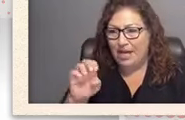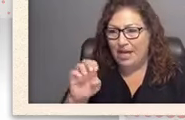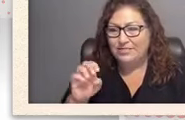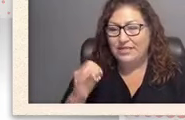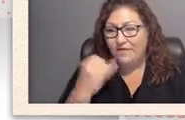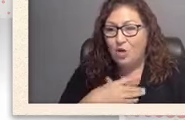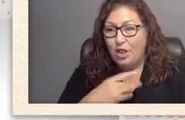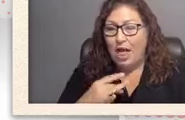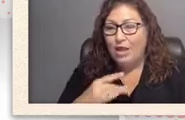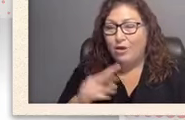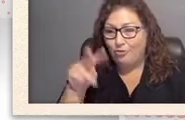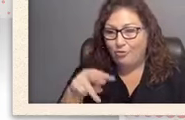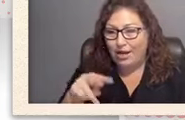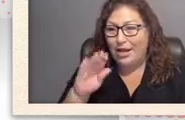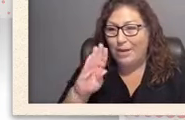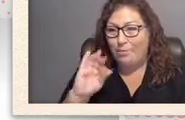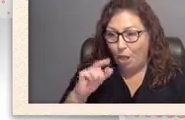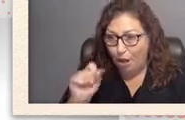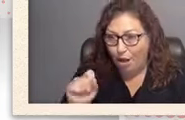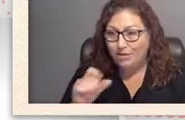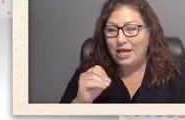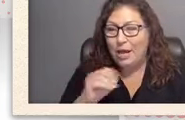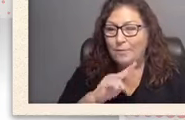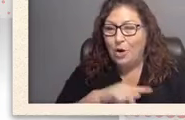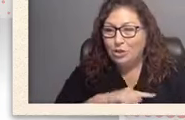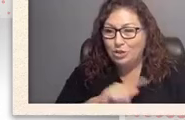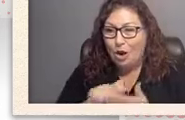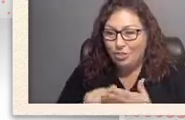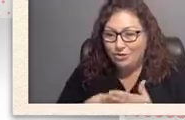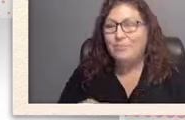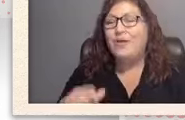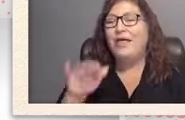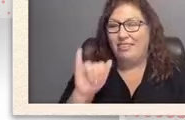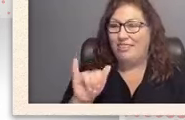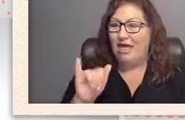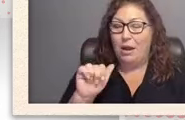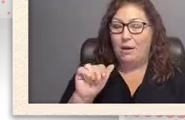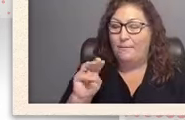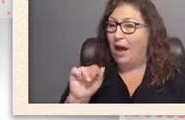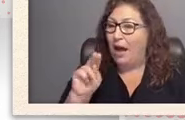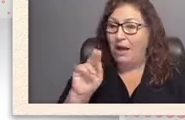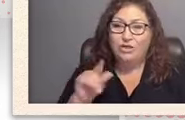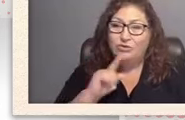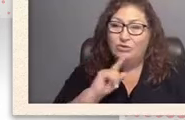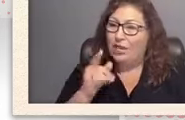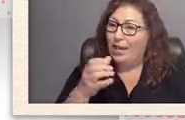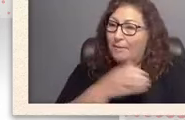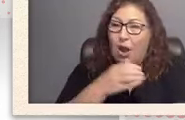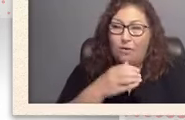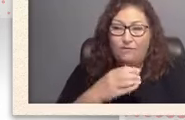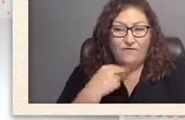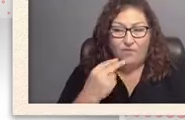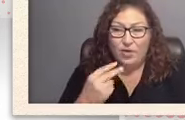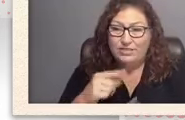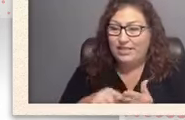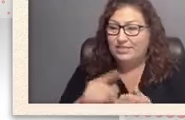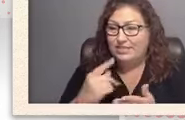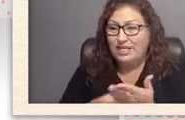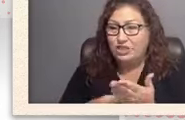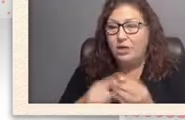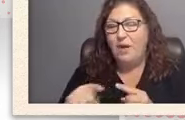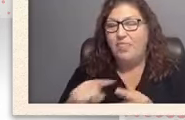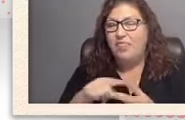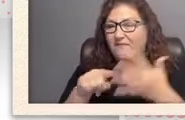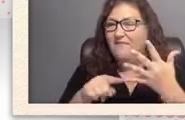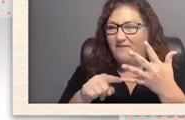of personal authorship, go look for Imani's stuff. Imani is such a powerful voice in this discussion. But all 5 of these videos were narrated